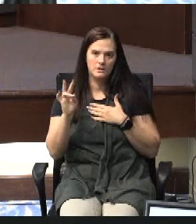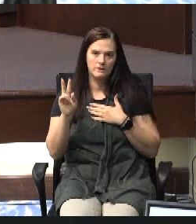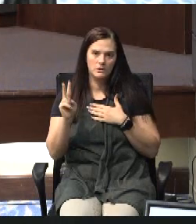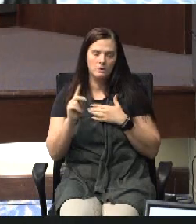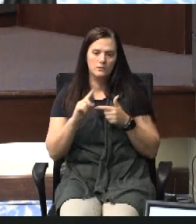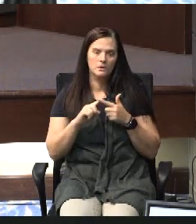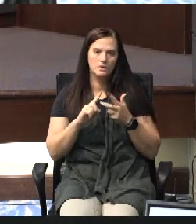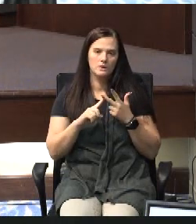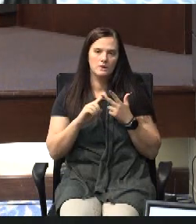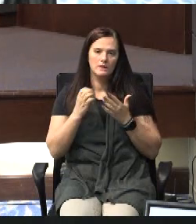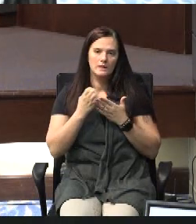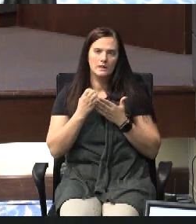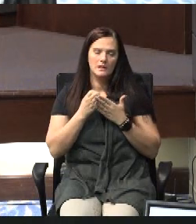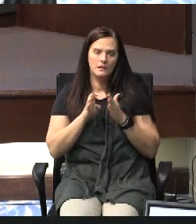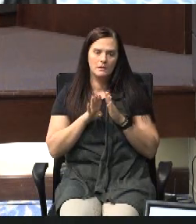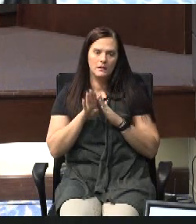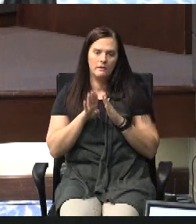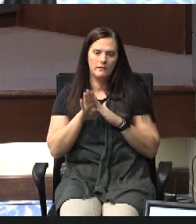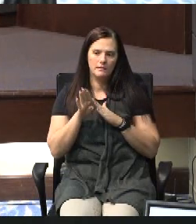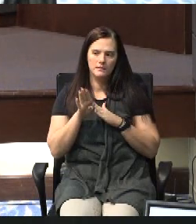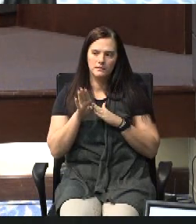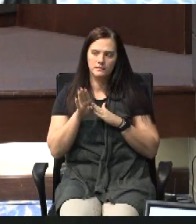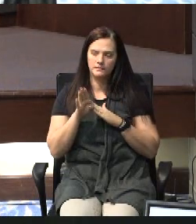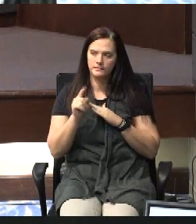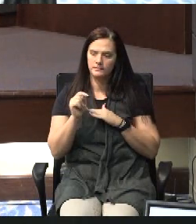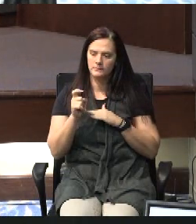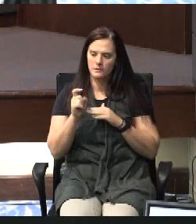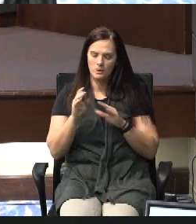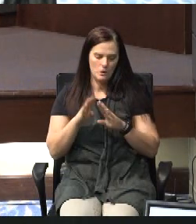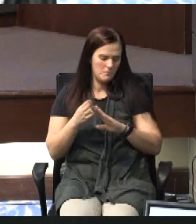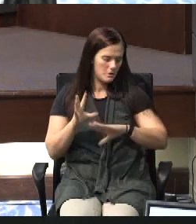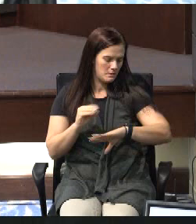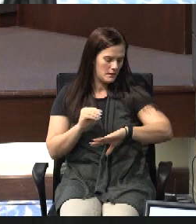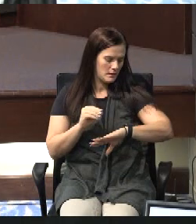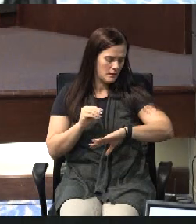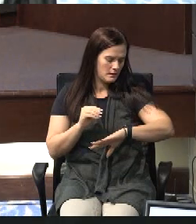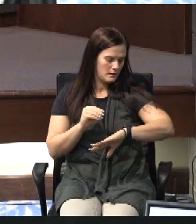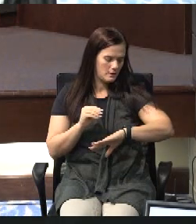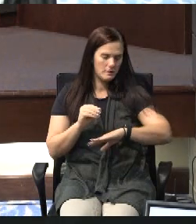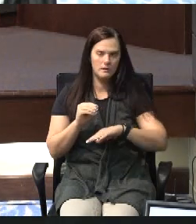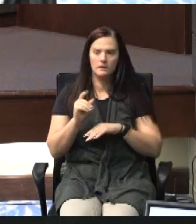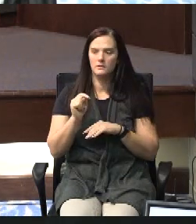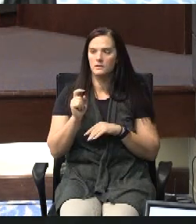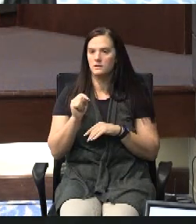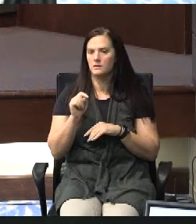551.072. Economic development under the Texas Open Meetings Act, Section